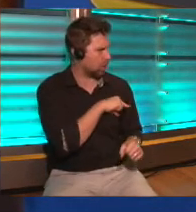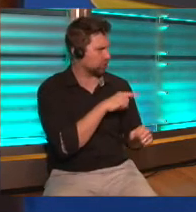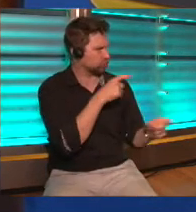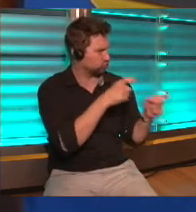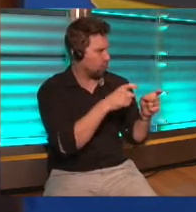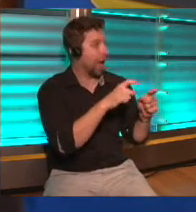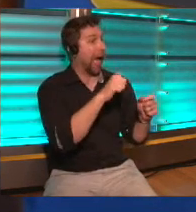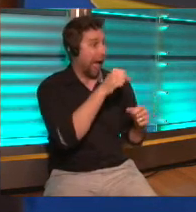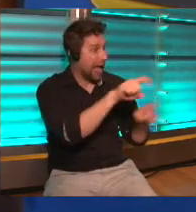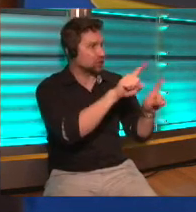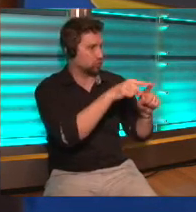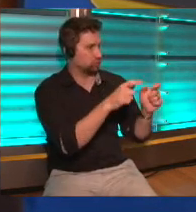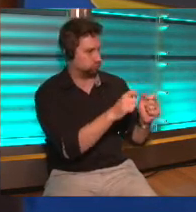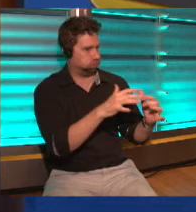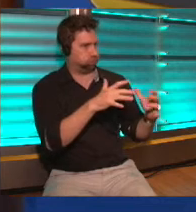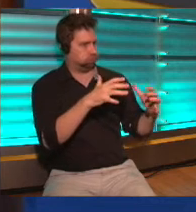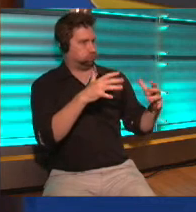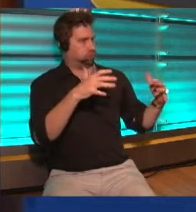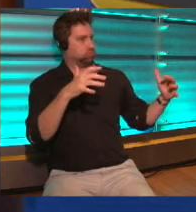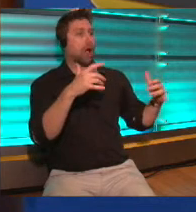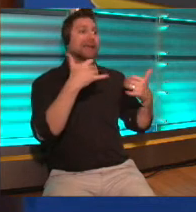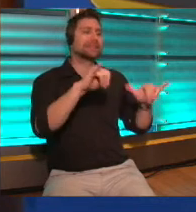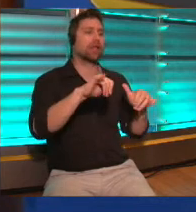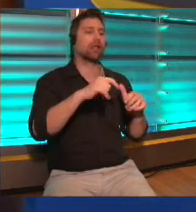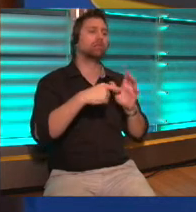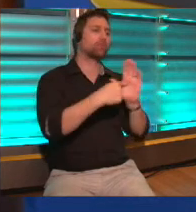still separate yourself from everyone else?